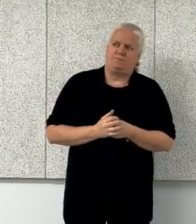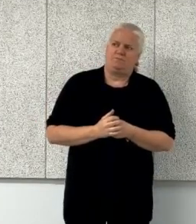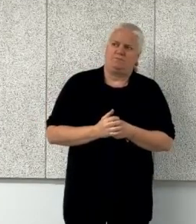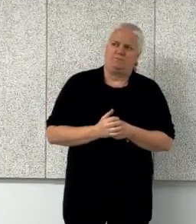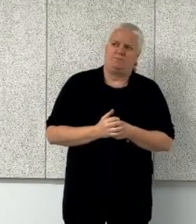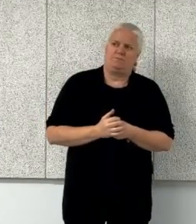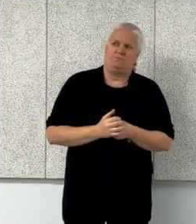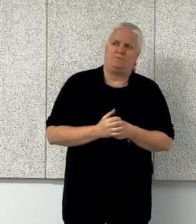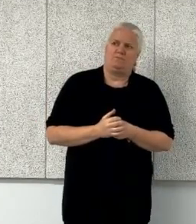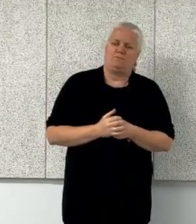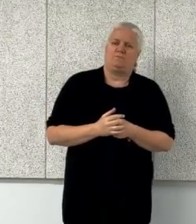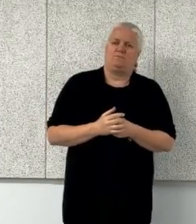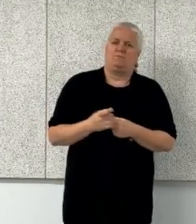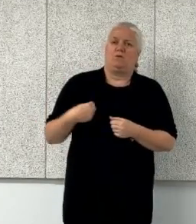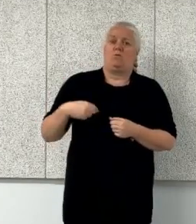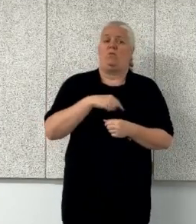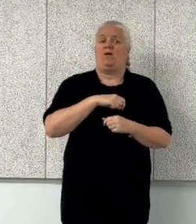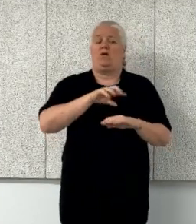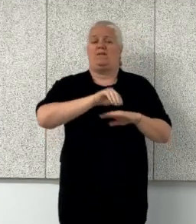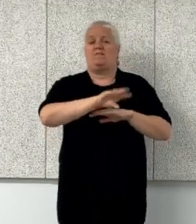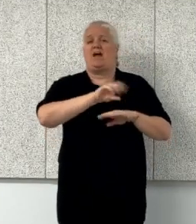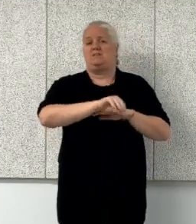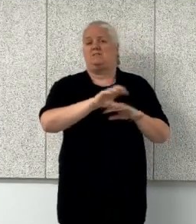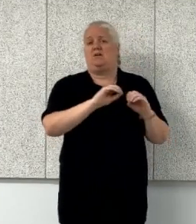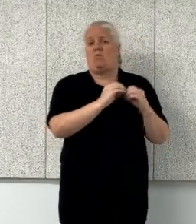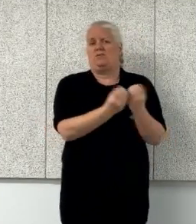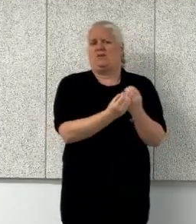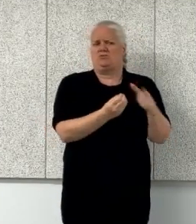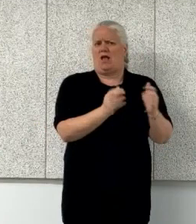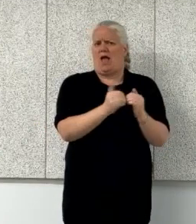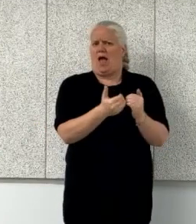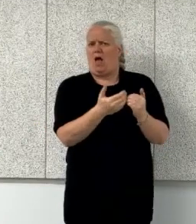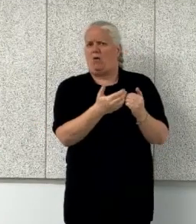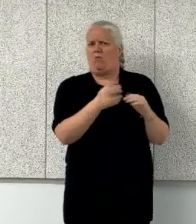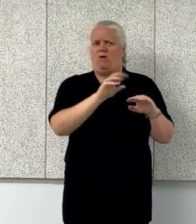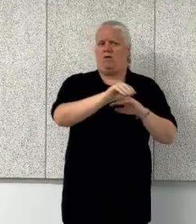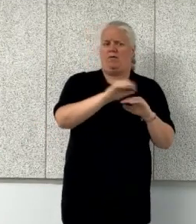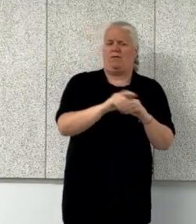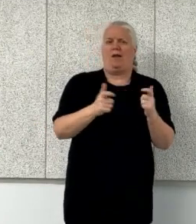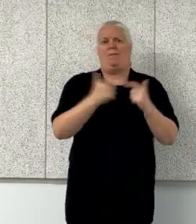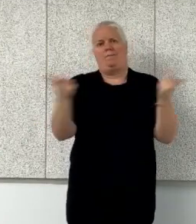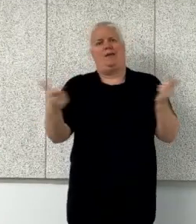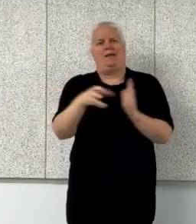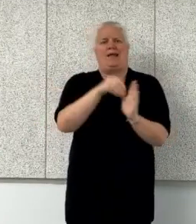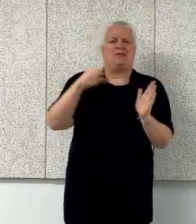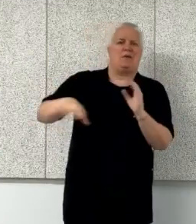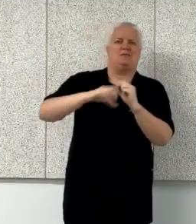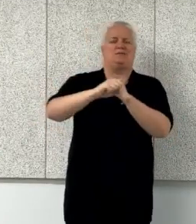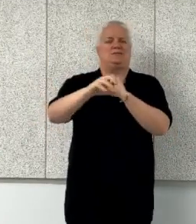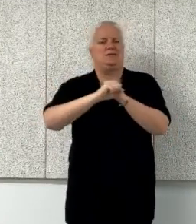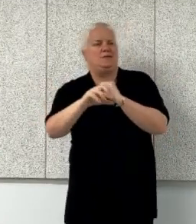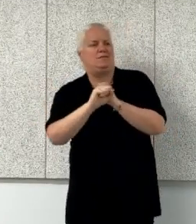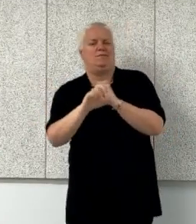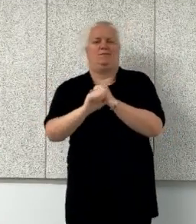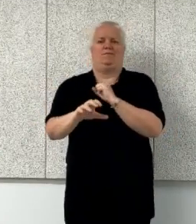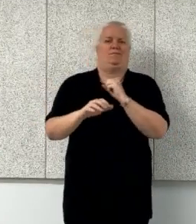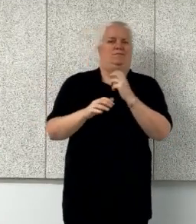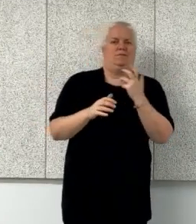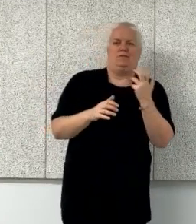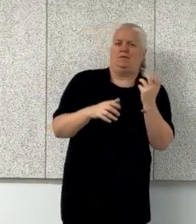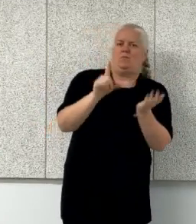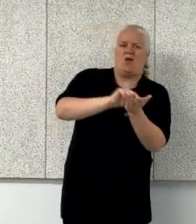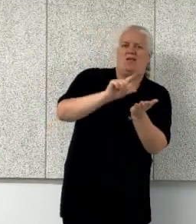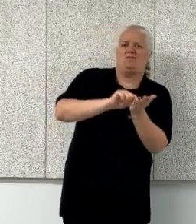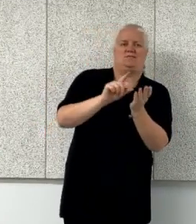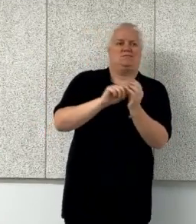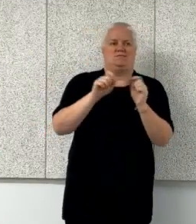When we're counseling organizations on how to do that, it's generally not through a big expensive ad campaign. It's not through, you know, investing in a